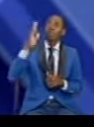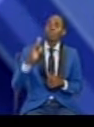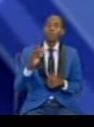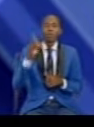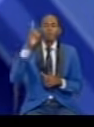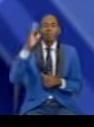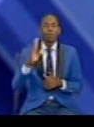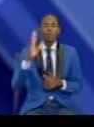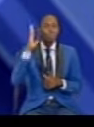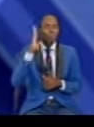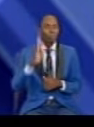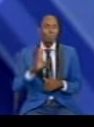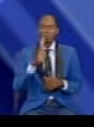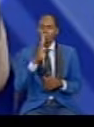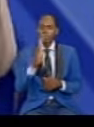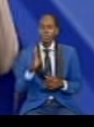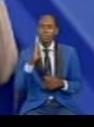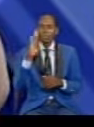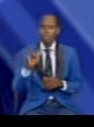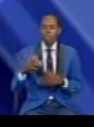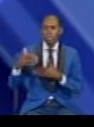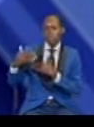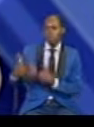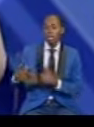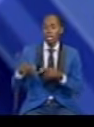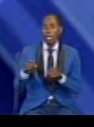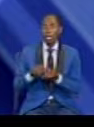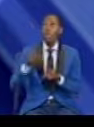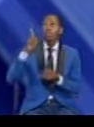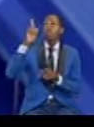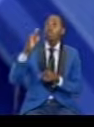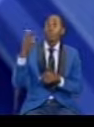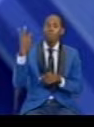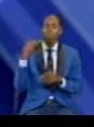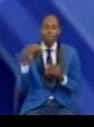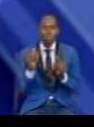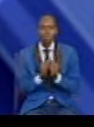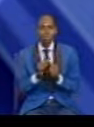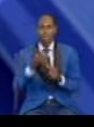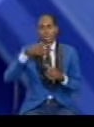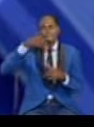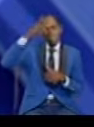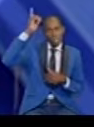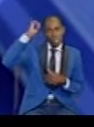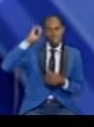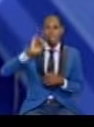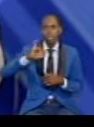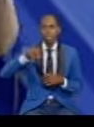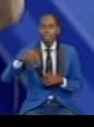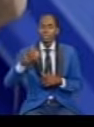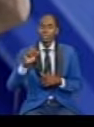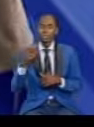side of Daniel. God was on the side of Joseph. And God will be on your